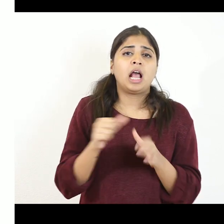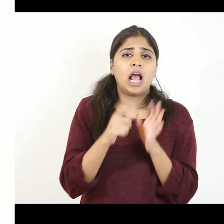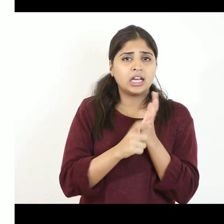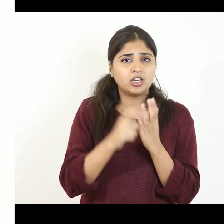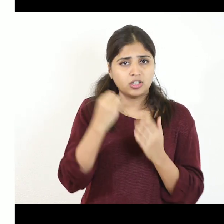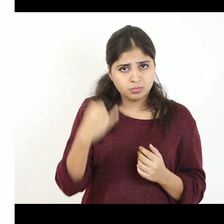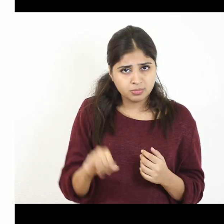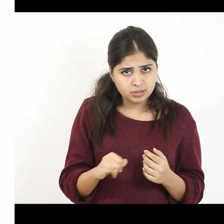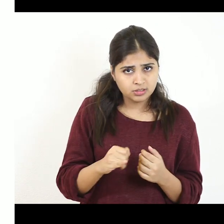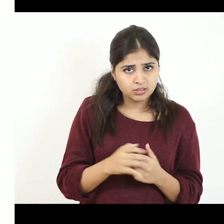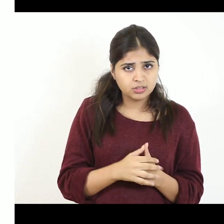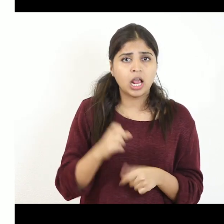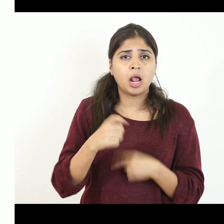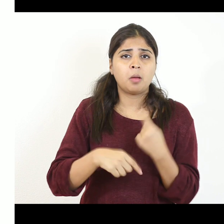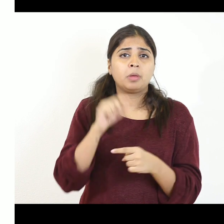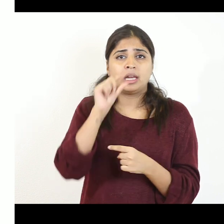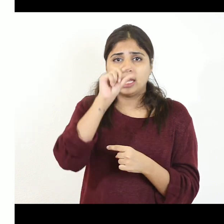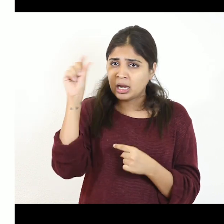name.